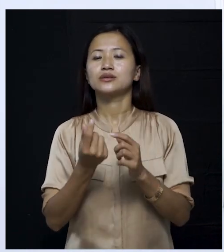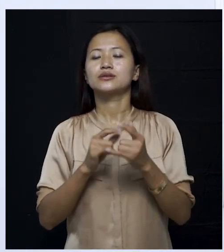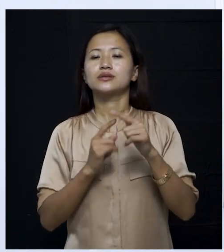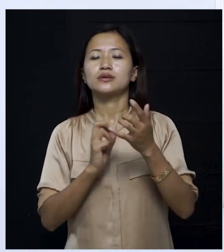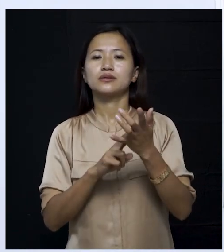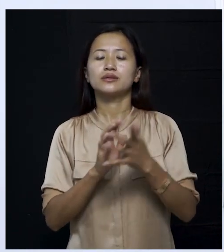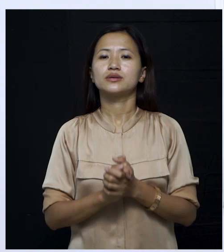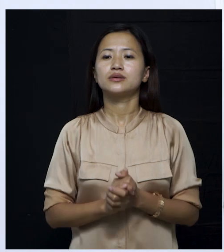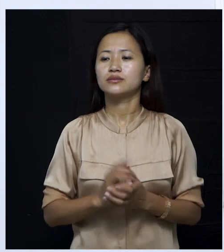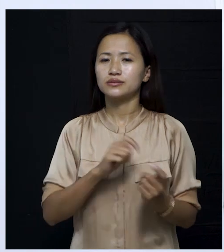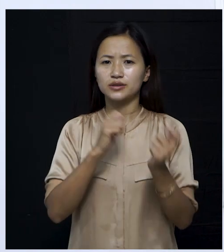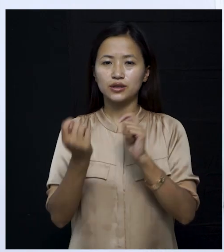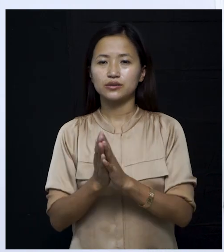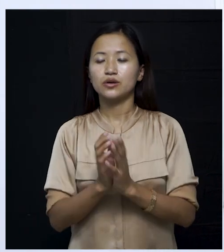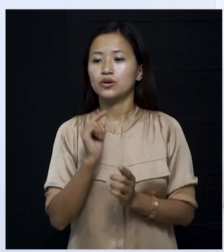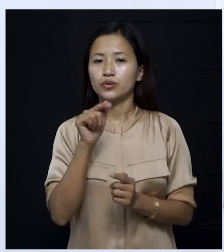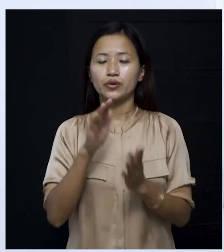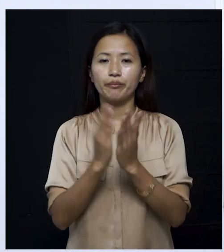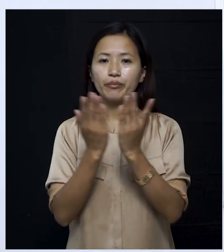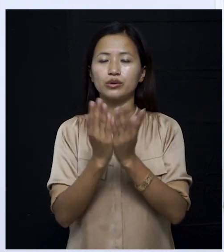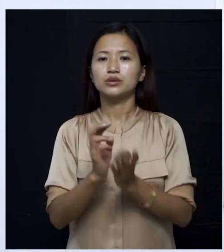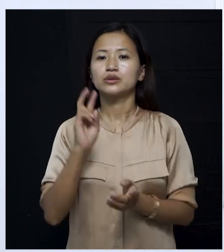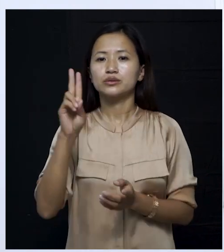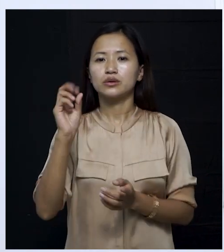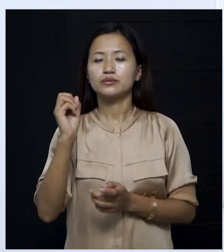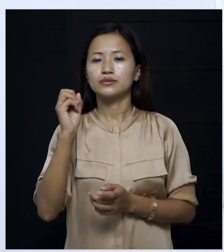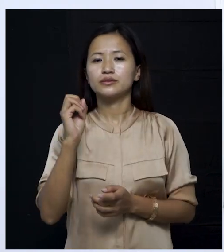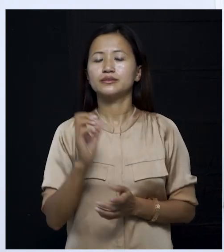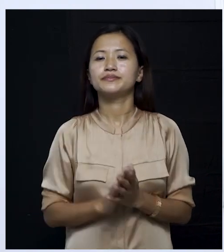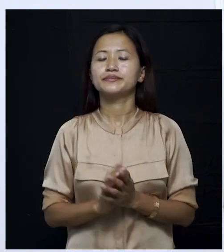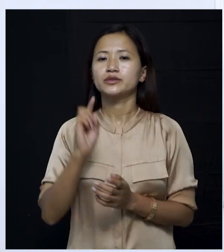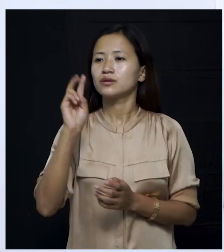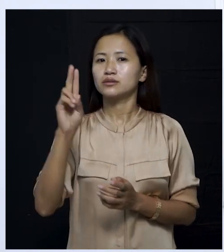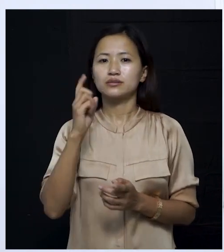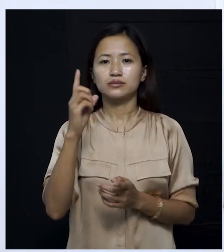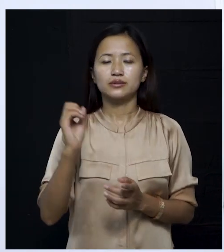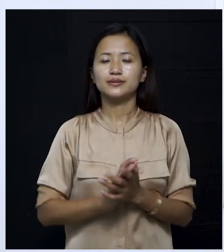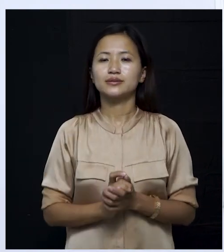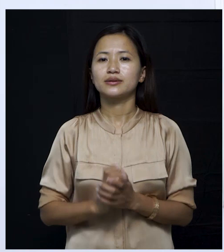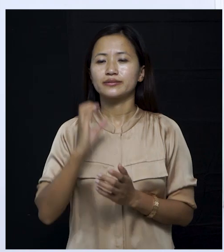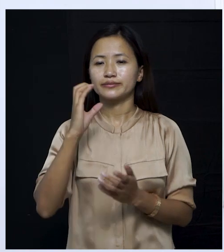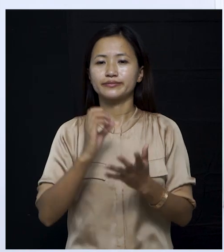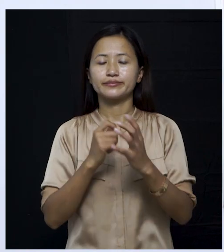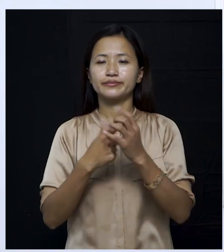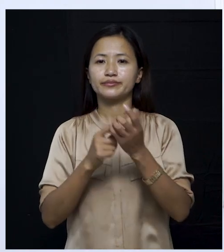institution. So you can turn your book to page 210. Okay, so credit institution.